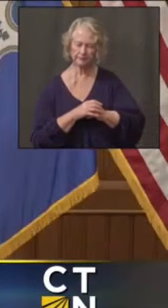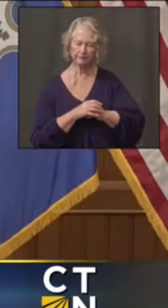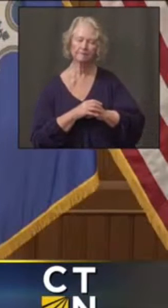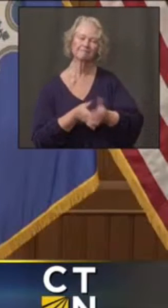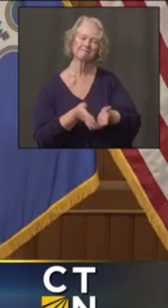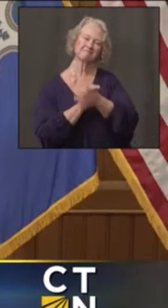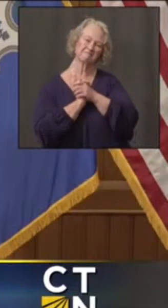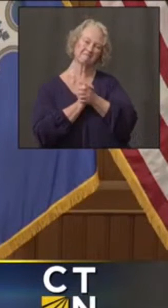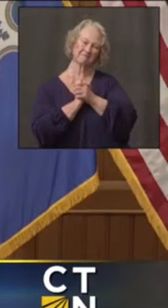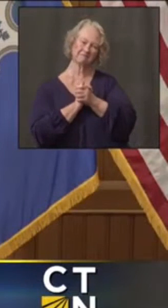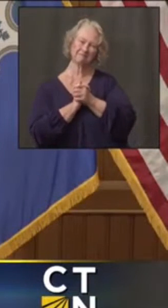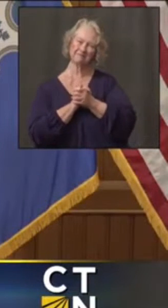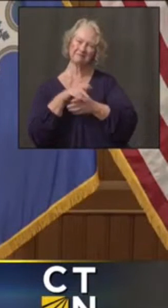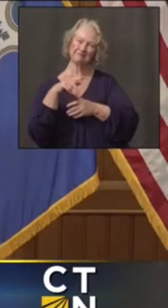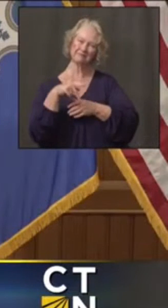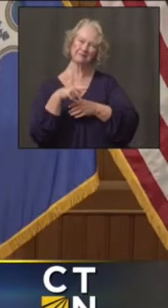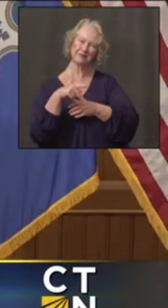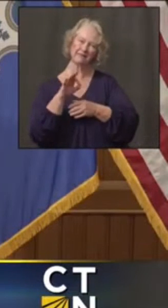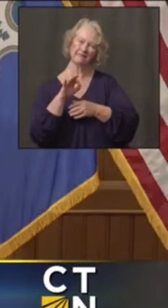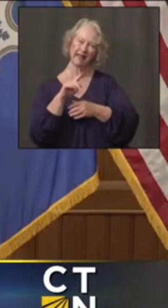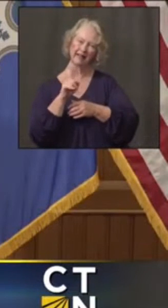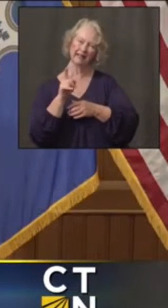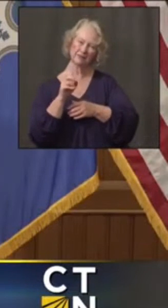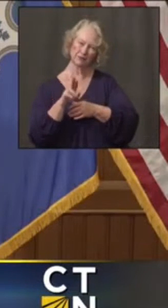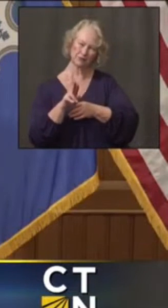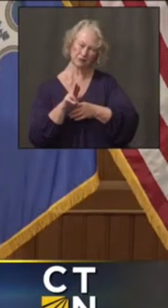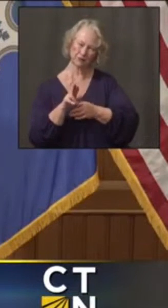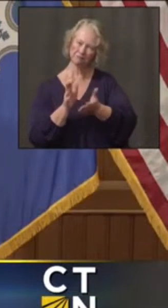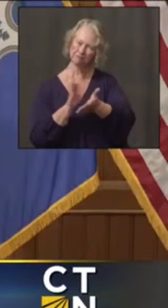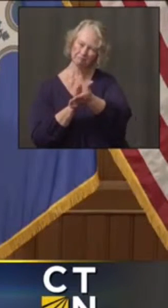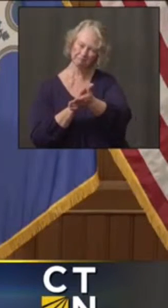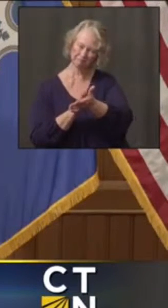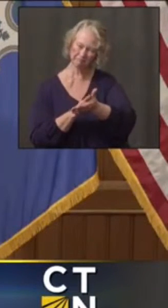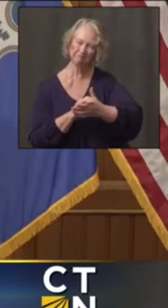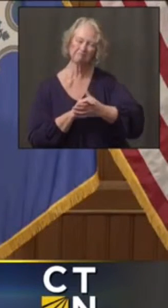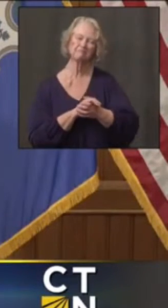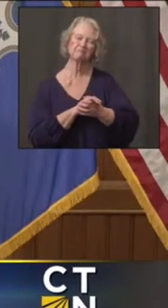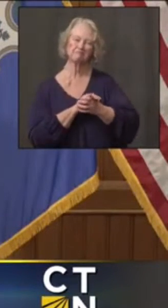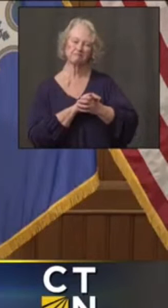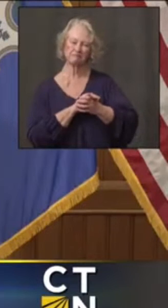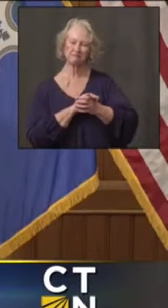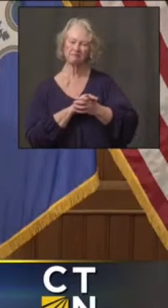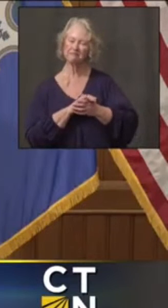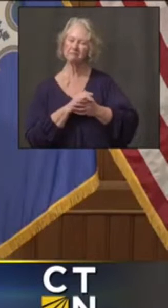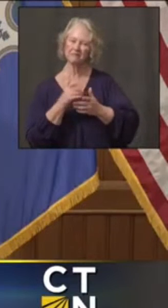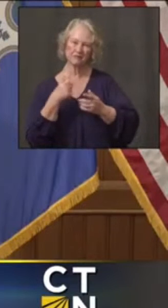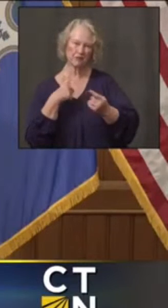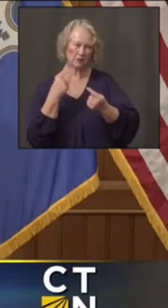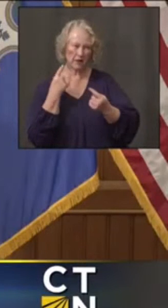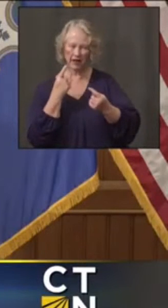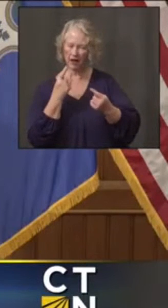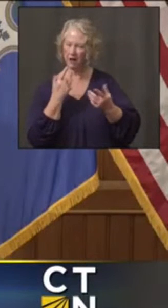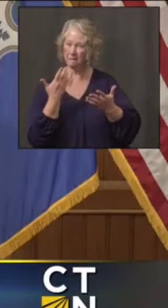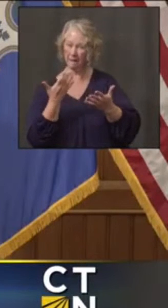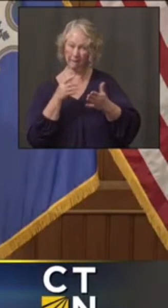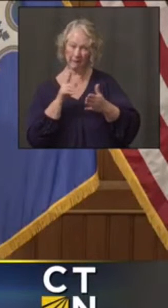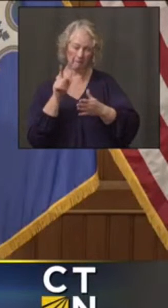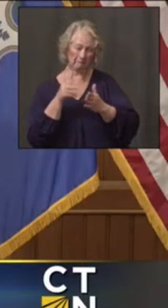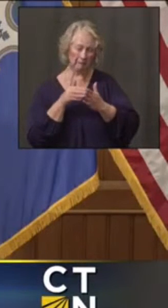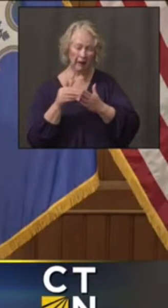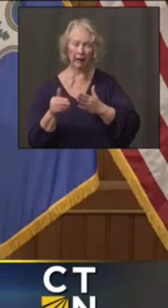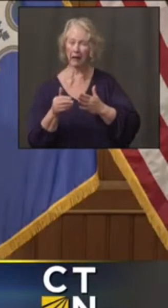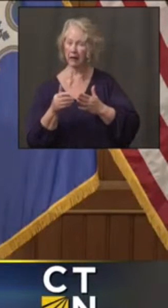Congratulations to Pfizer. It's all everyone's talking about. The timeline that we're hearing, a couple of months, possibly millions of doses. But to give people a